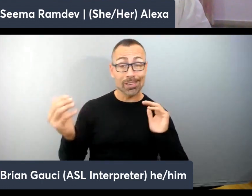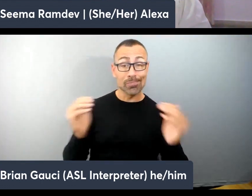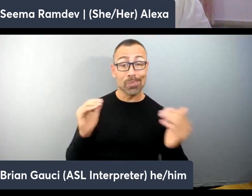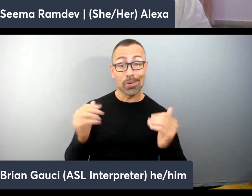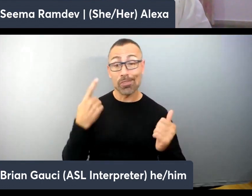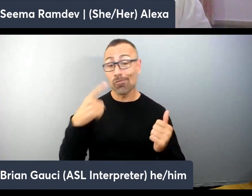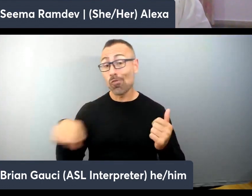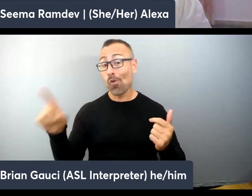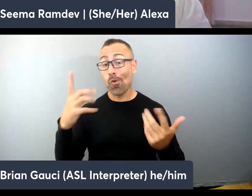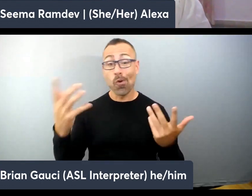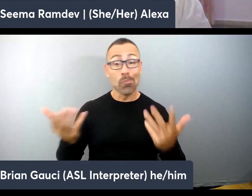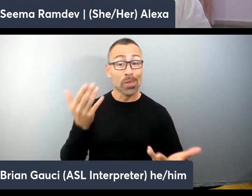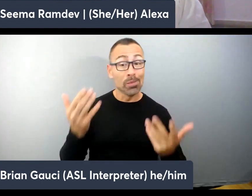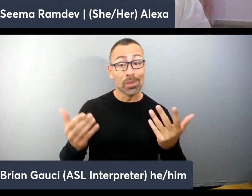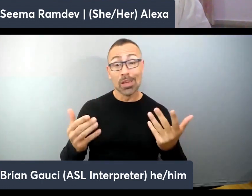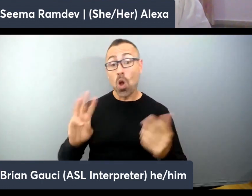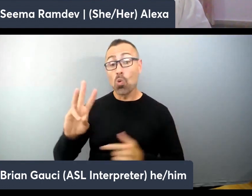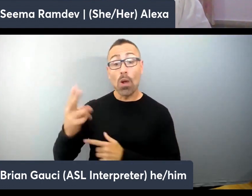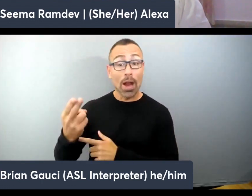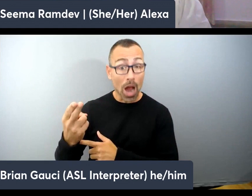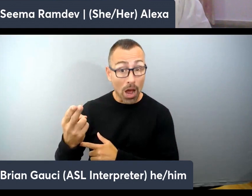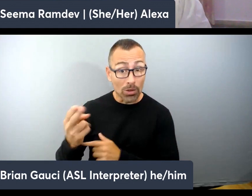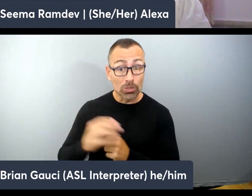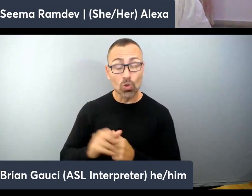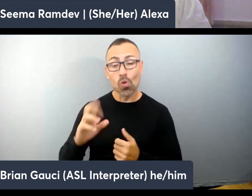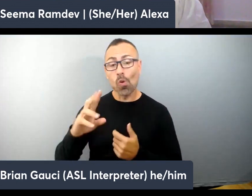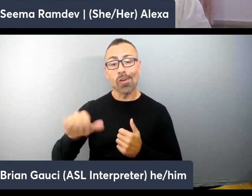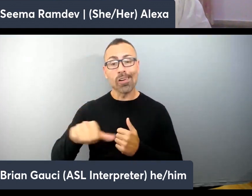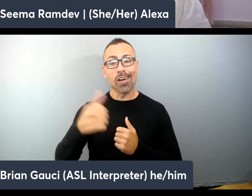or any other target storage.